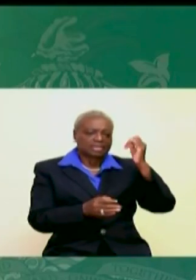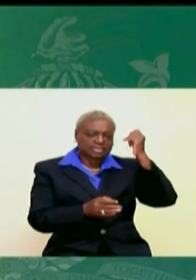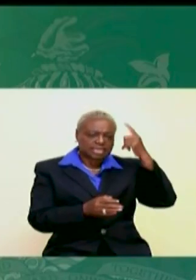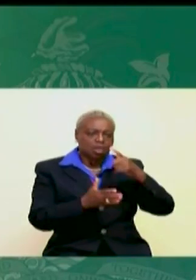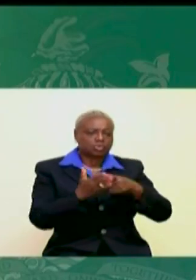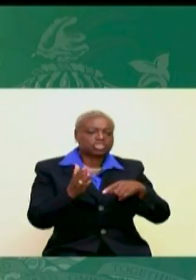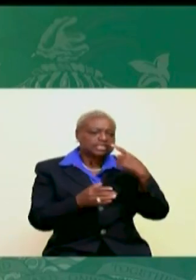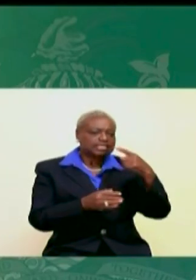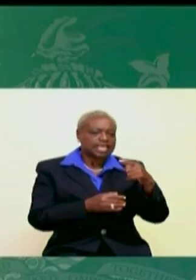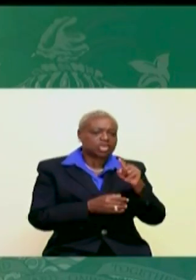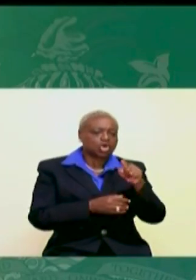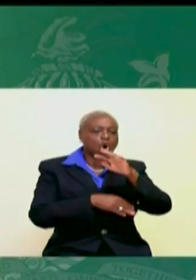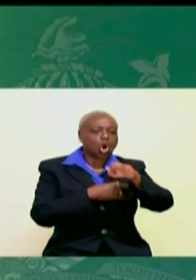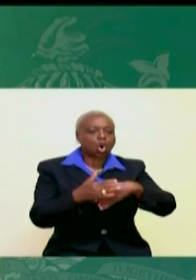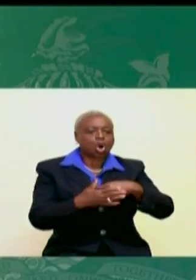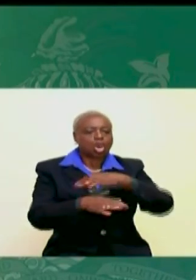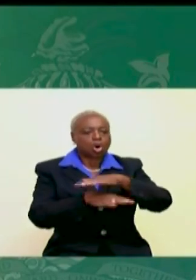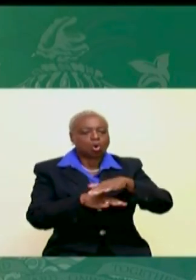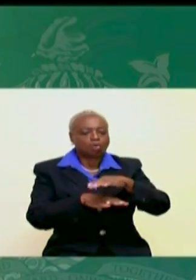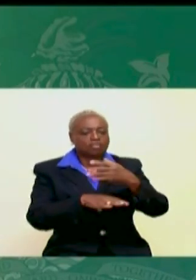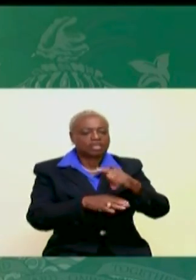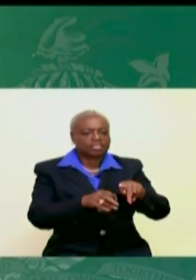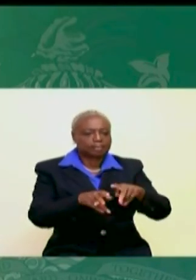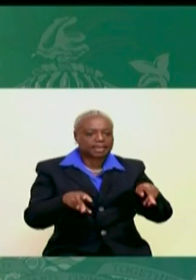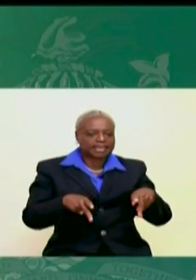You're all over the place. Yeah, well,